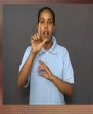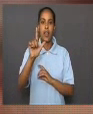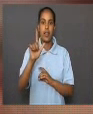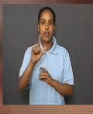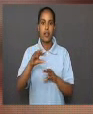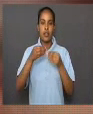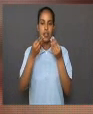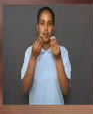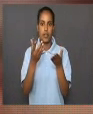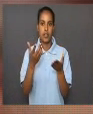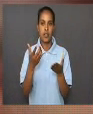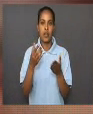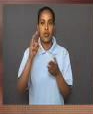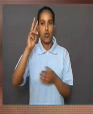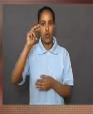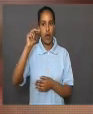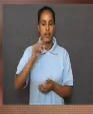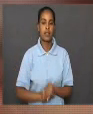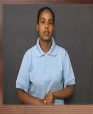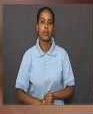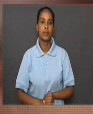will give us the normality.